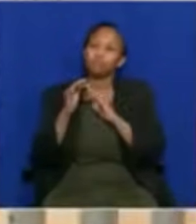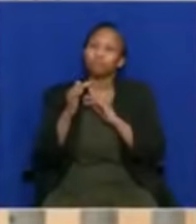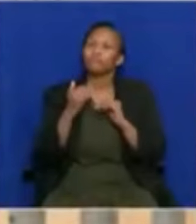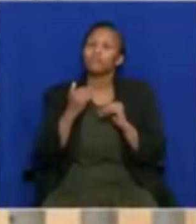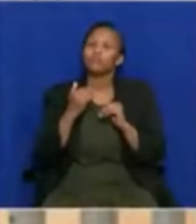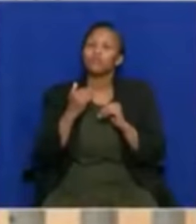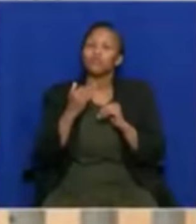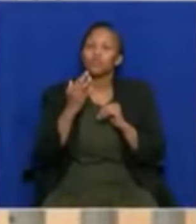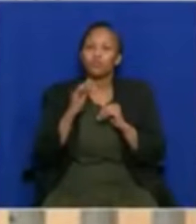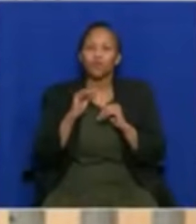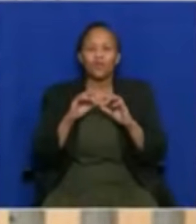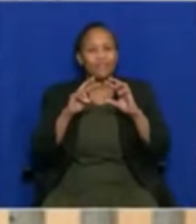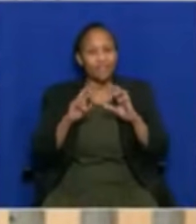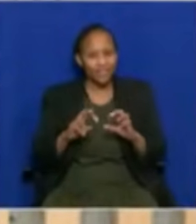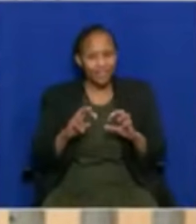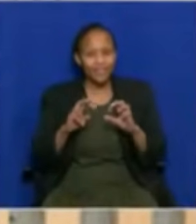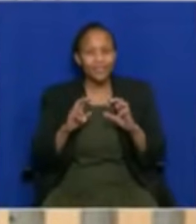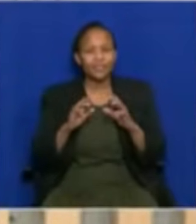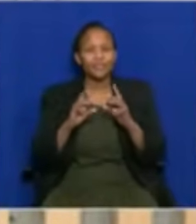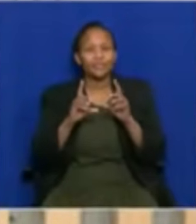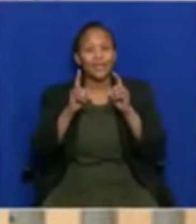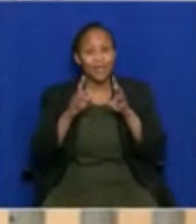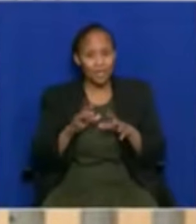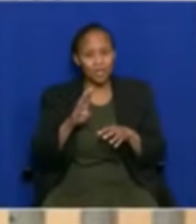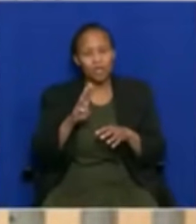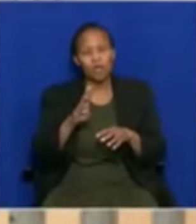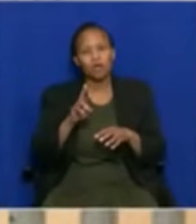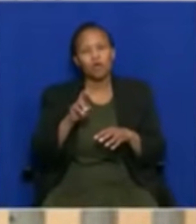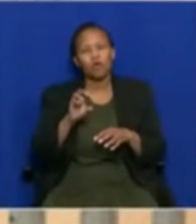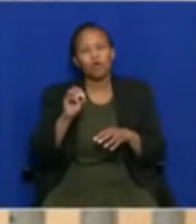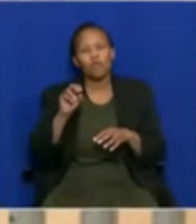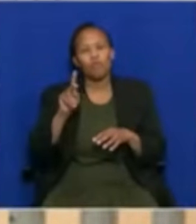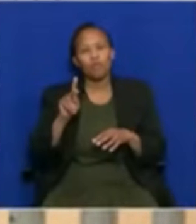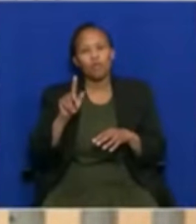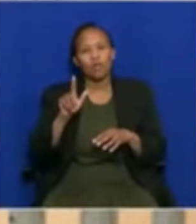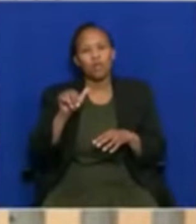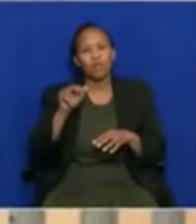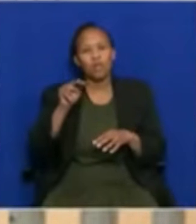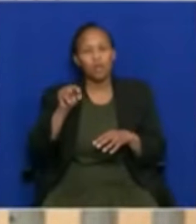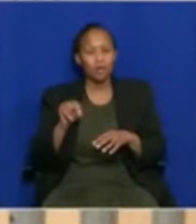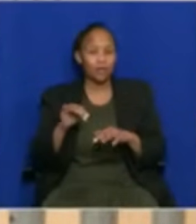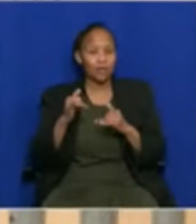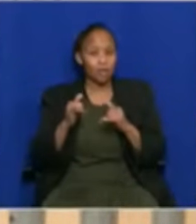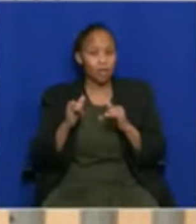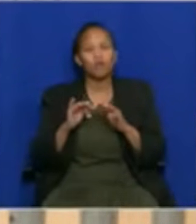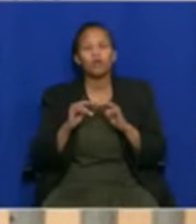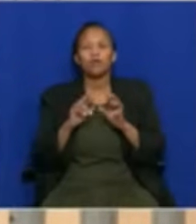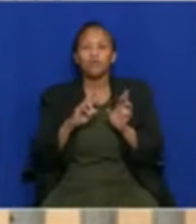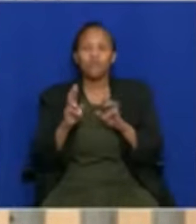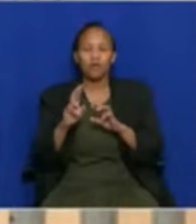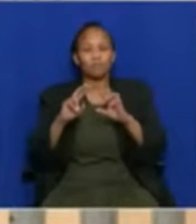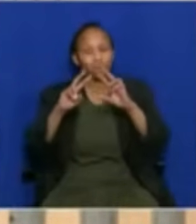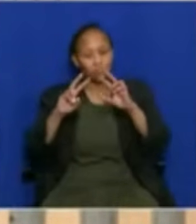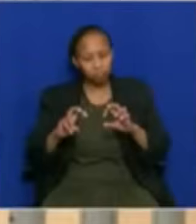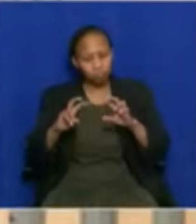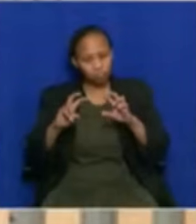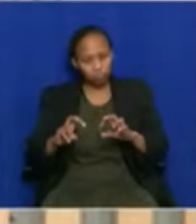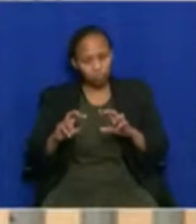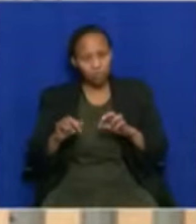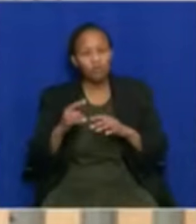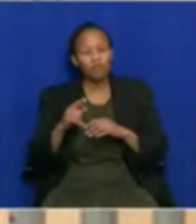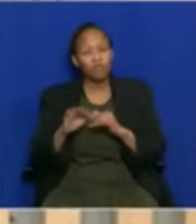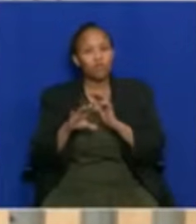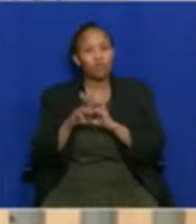Brooklyn, and the subject line is referral and request for investigation in terms of Section 27 of the National Prosecuting Authority